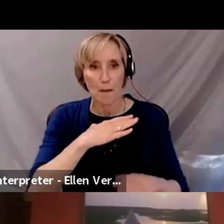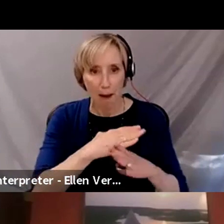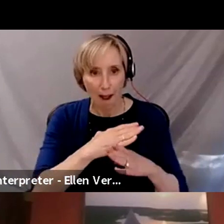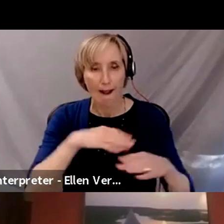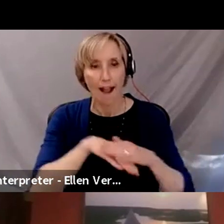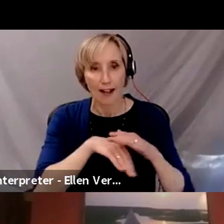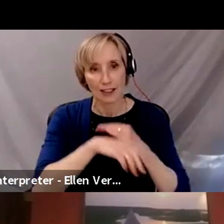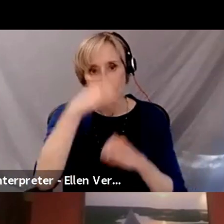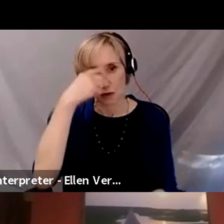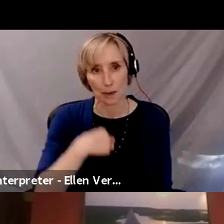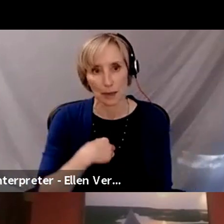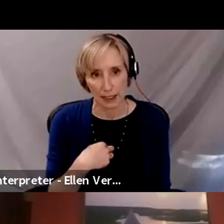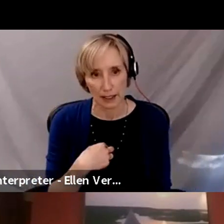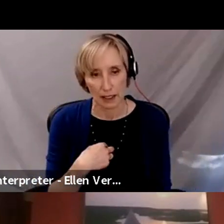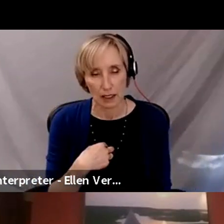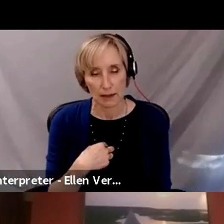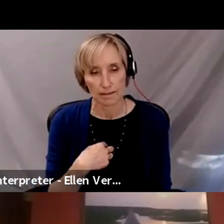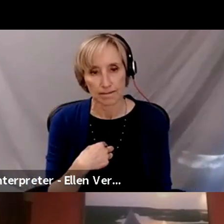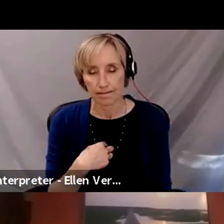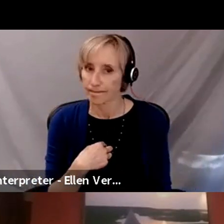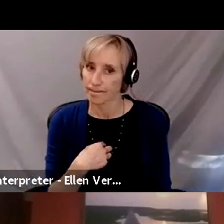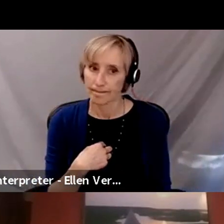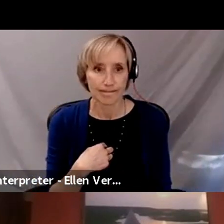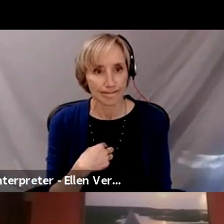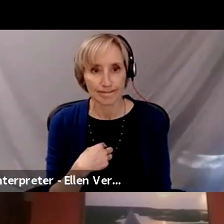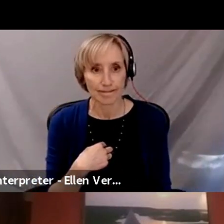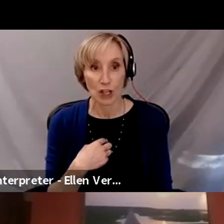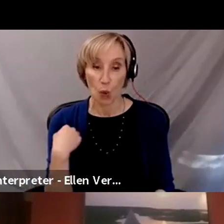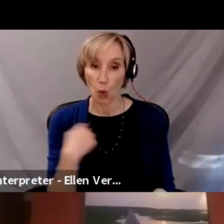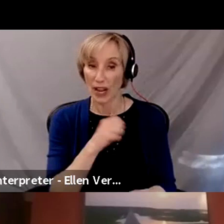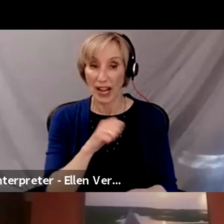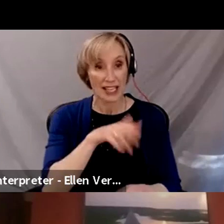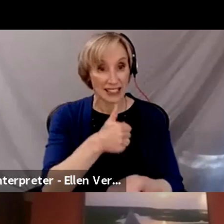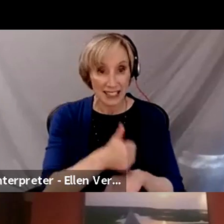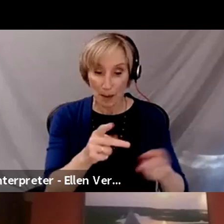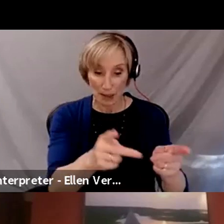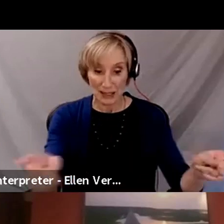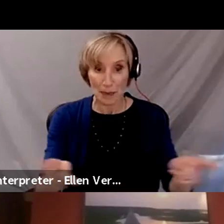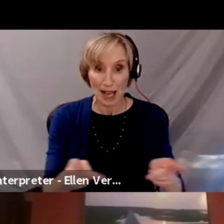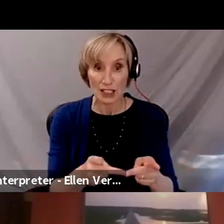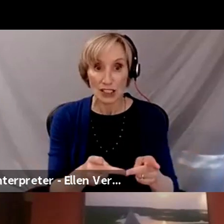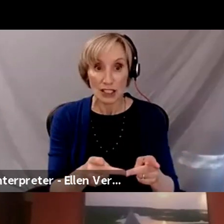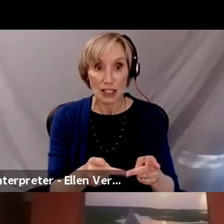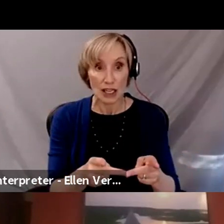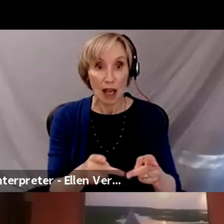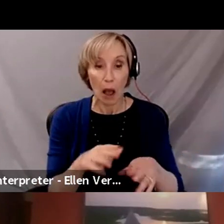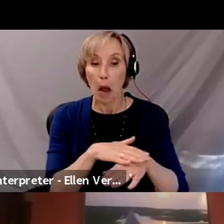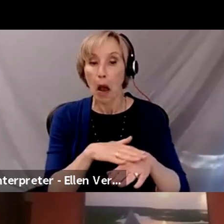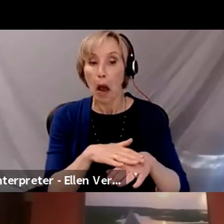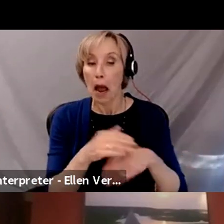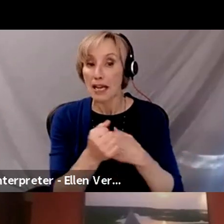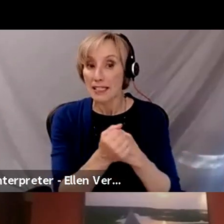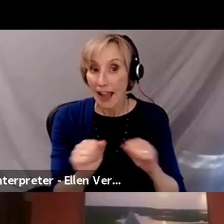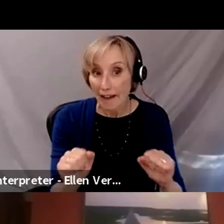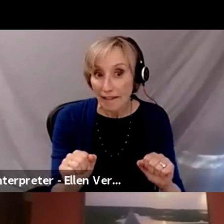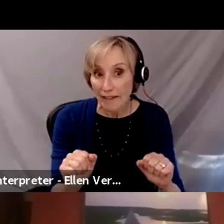when we're thinking about it that way, we can have these spaces that are catered and trauma informed and safe spaces. But if we're not really thinking about how they impact folks on